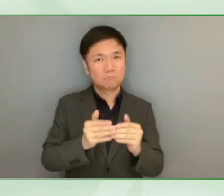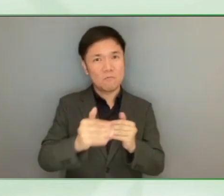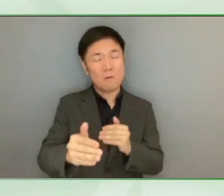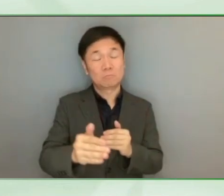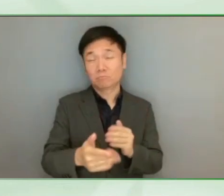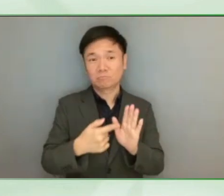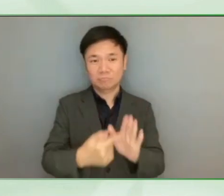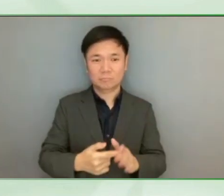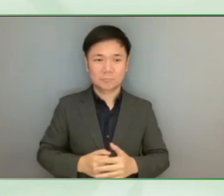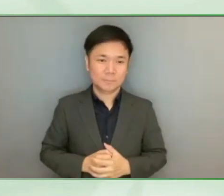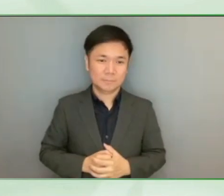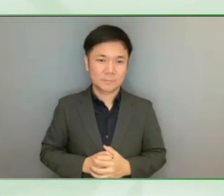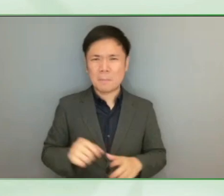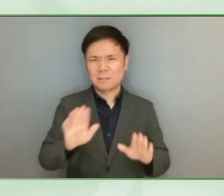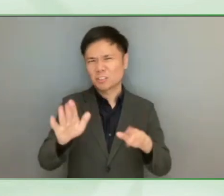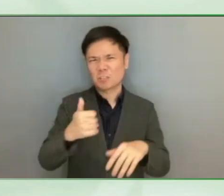up.